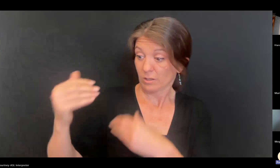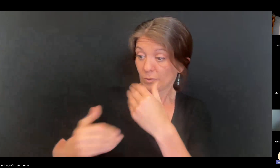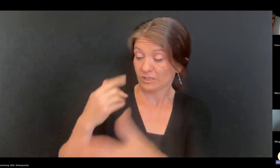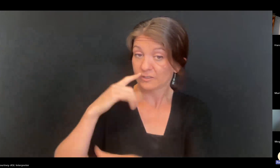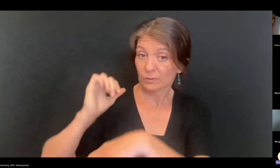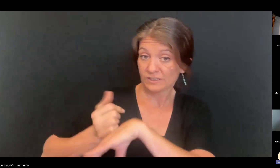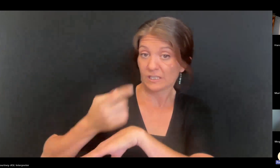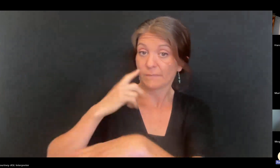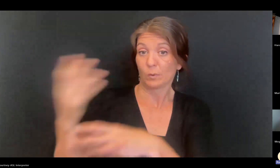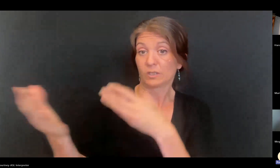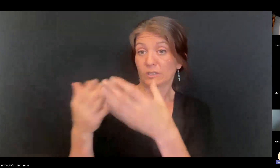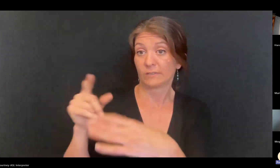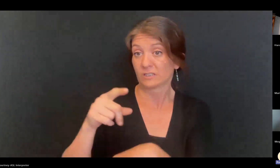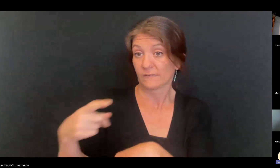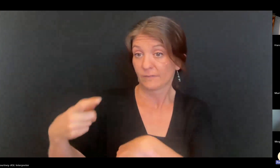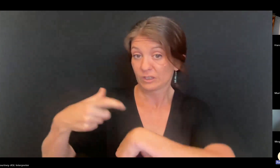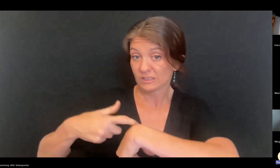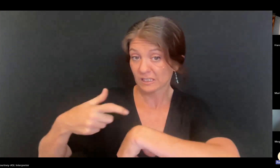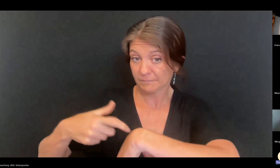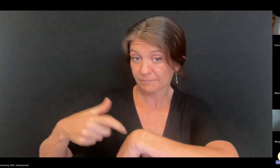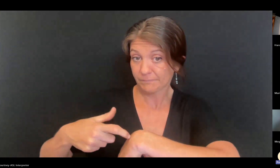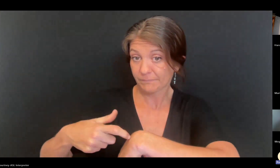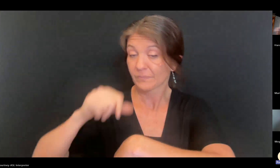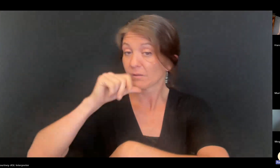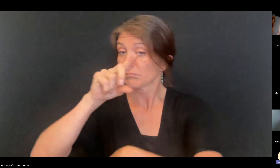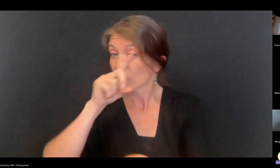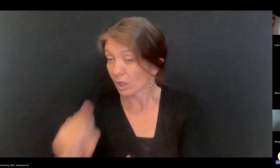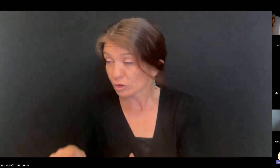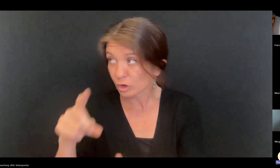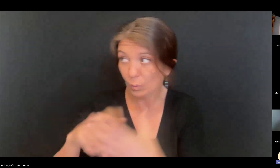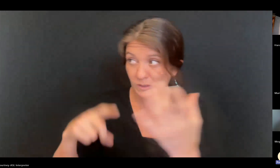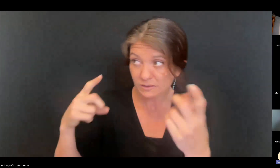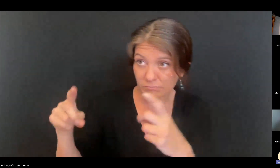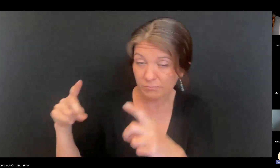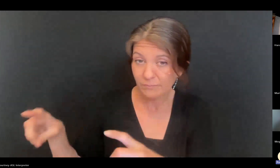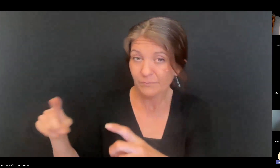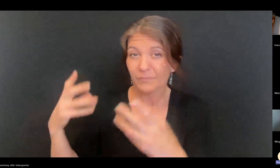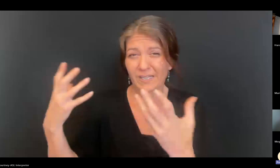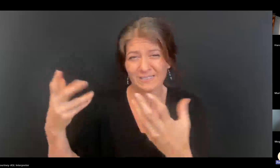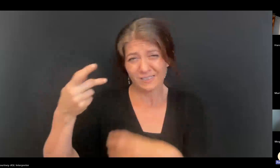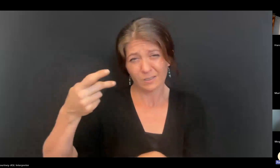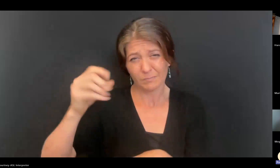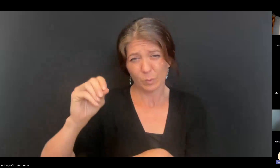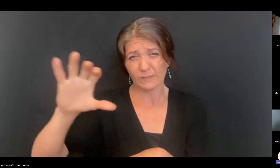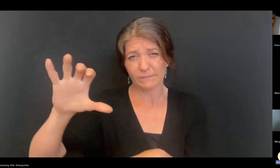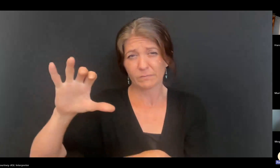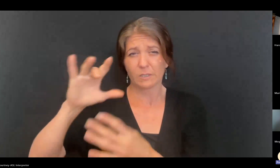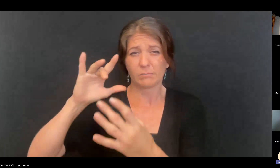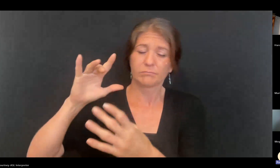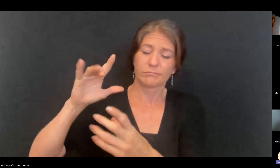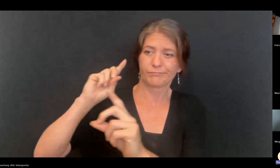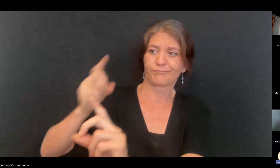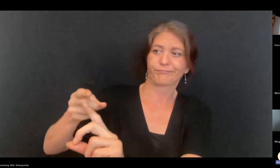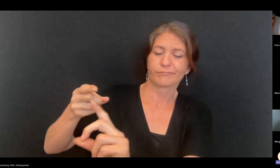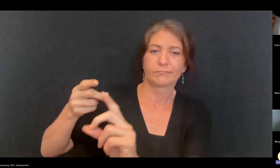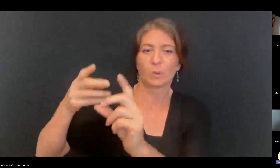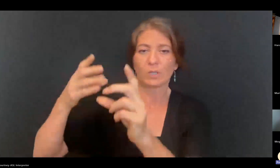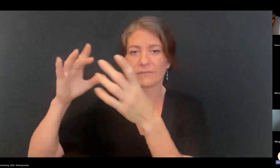I know he's done his assessment, but not really sure where exactly we are. Is there a good point of contact to reach out to? Like, where should I refer